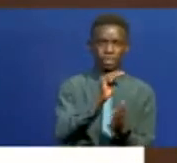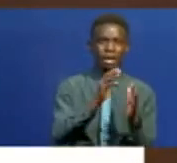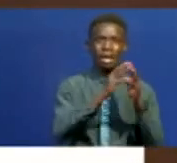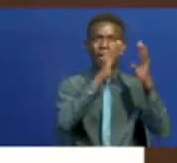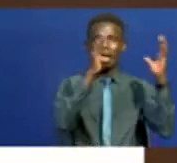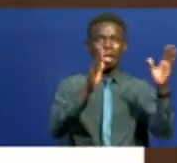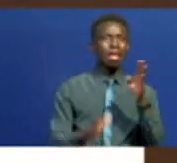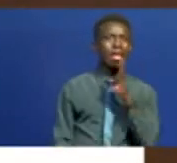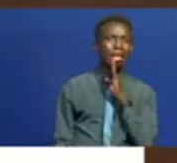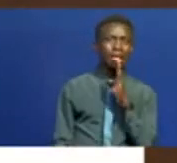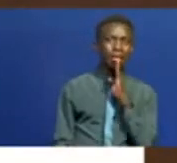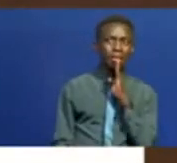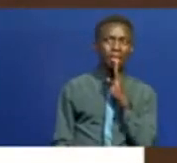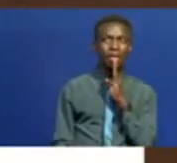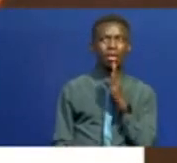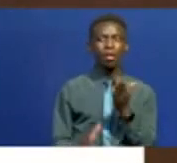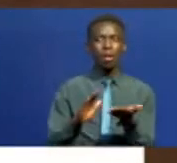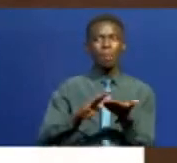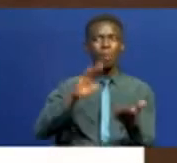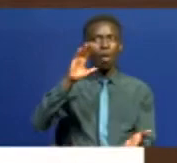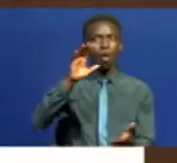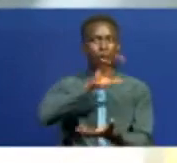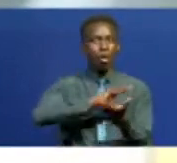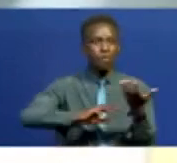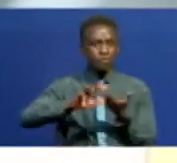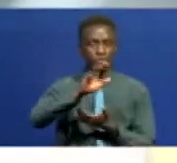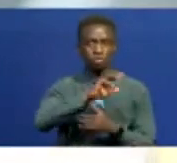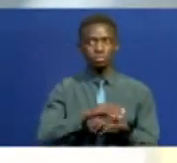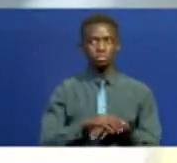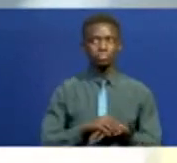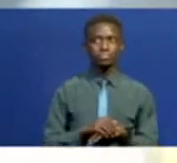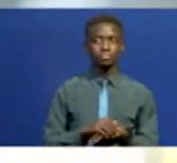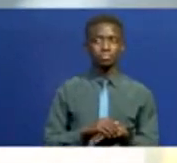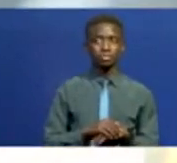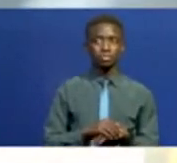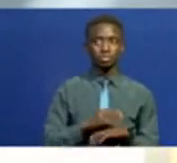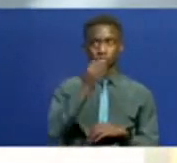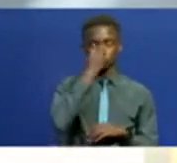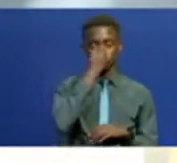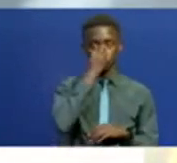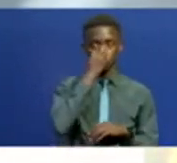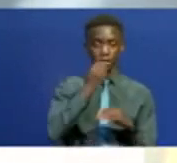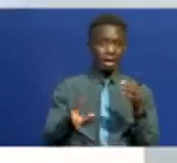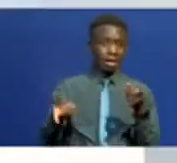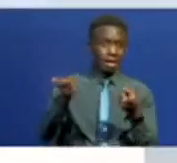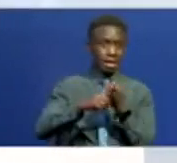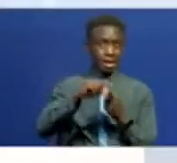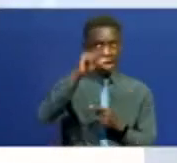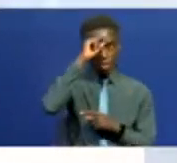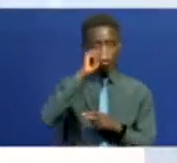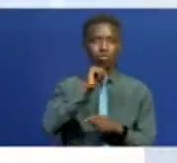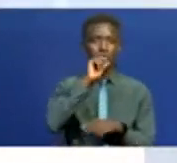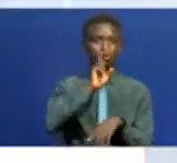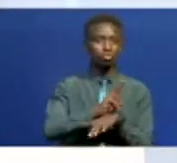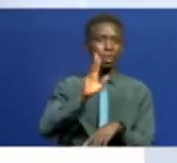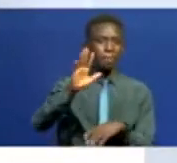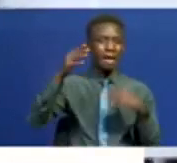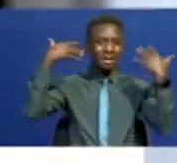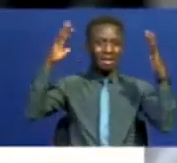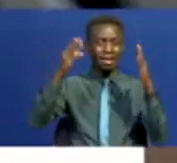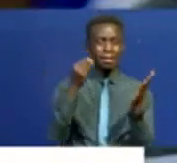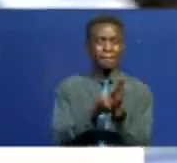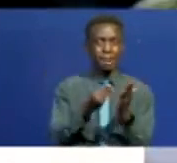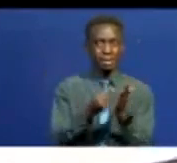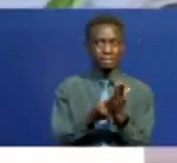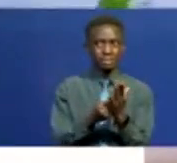confusion, and the whole of that space. President Ruto added that the government will not use its foreign currency reserves to